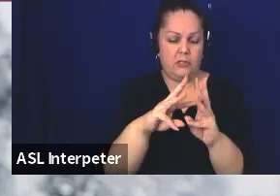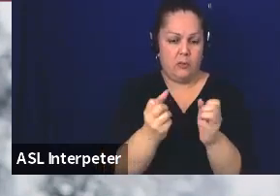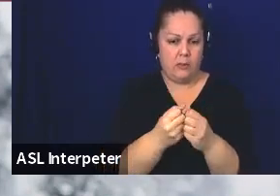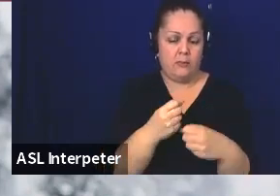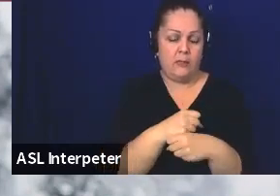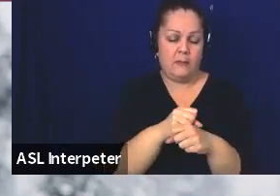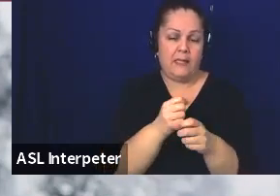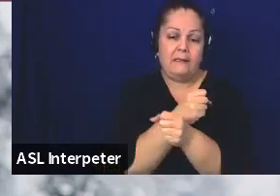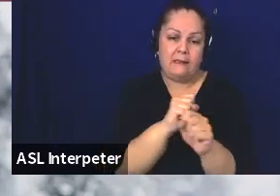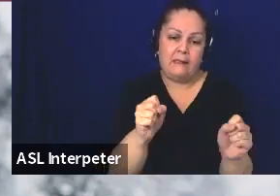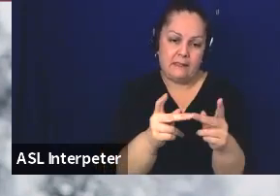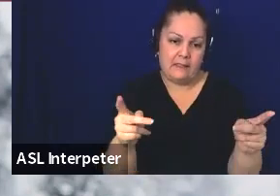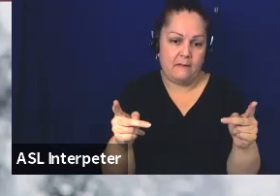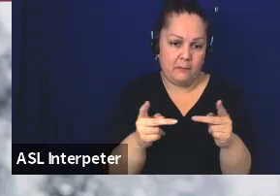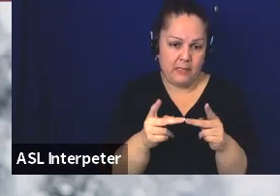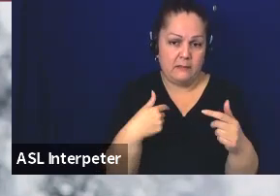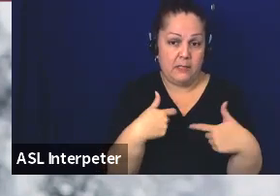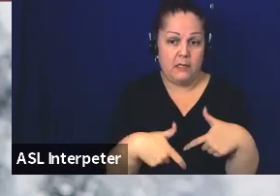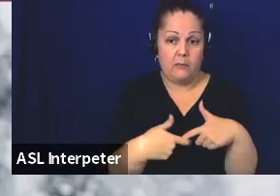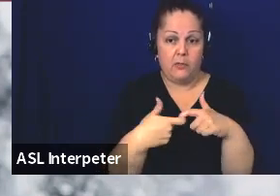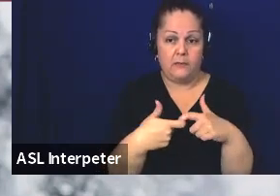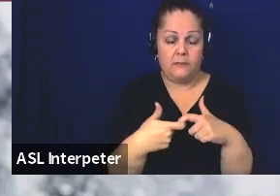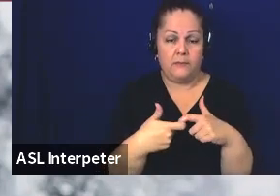safe space? I'll pause.